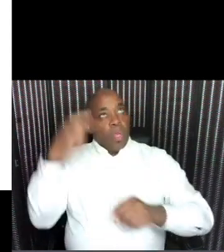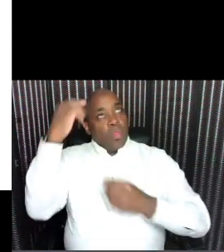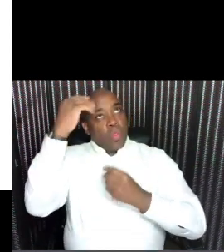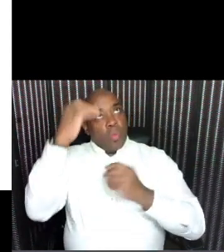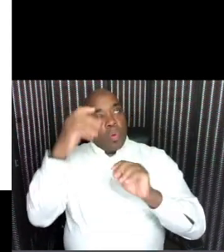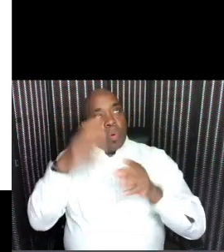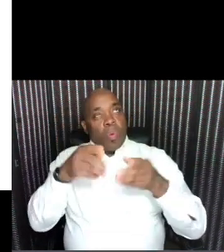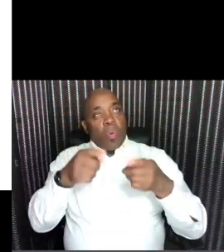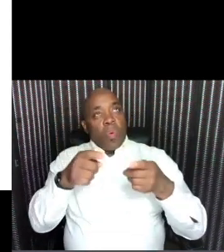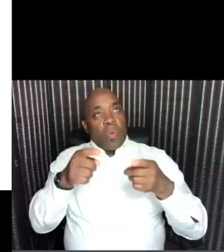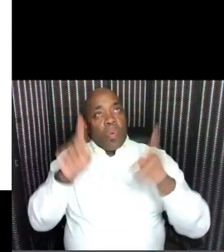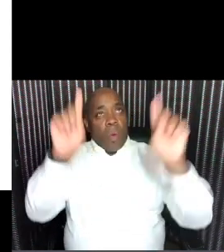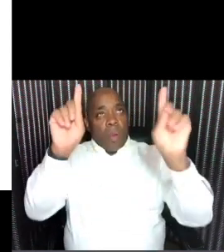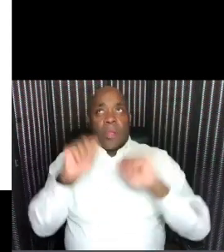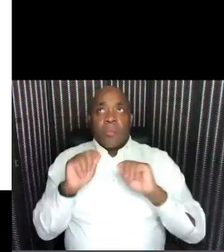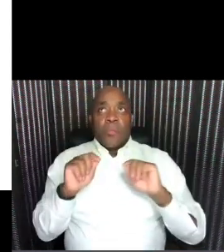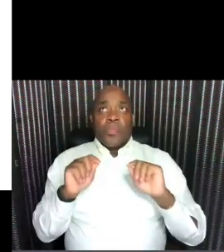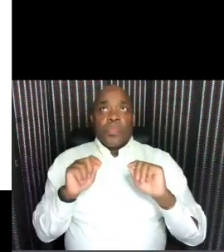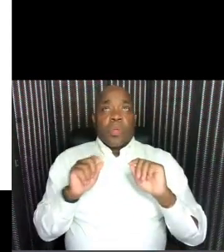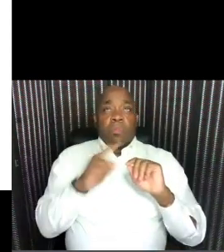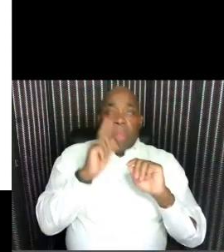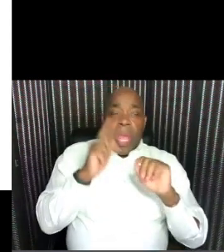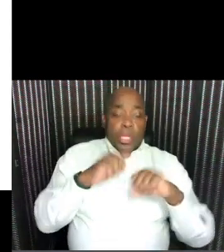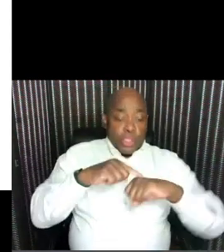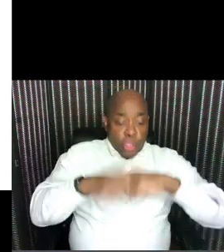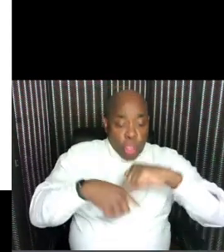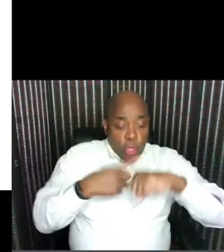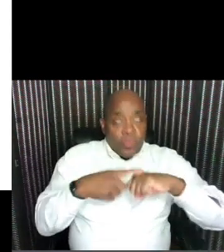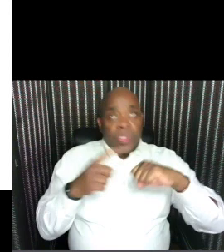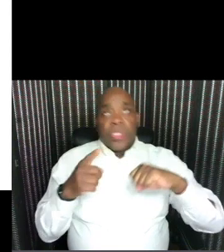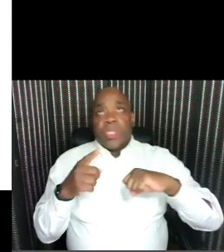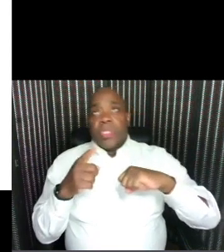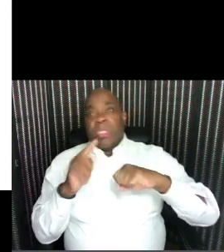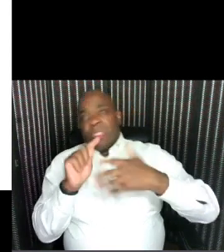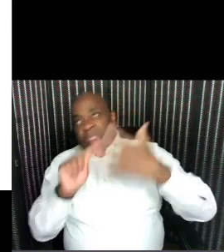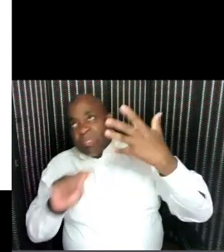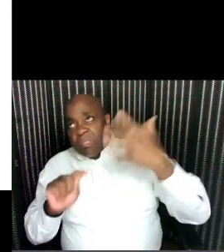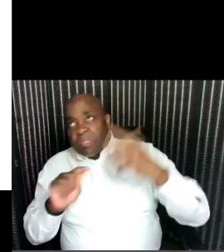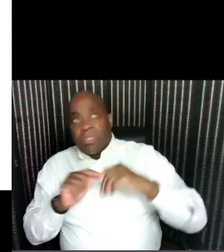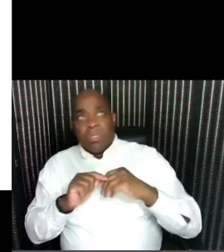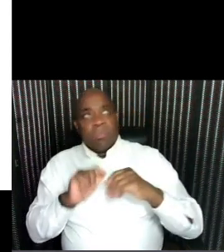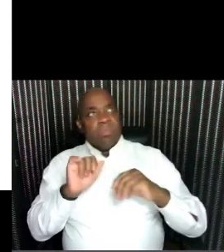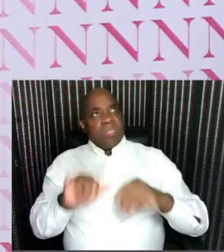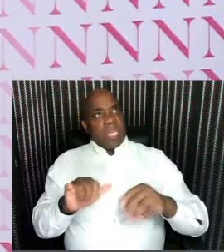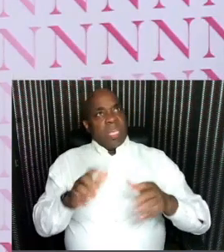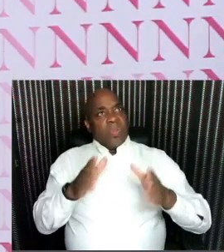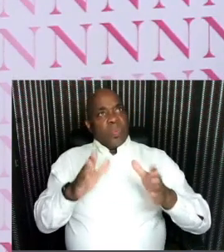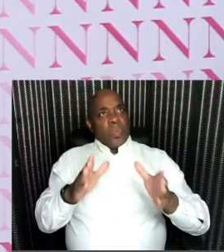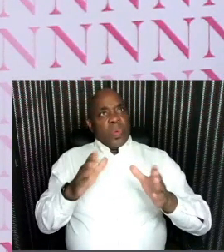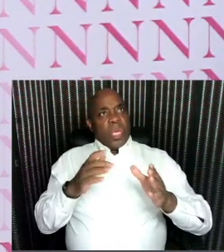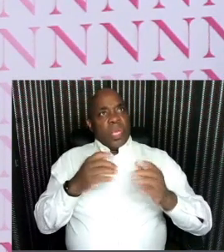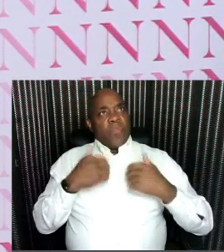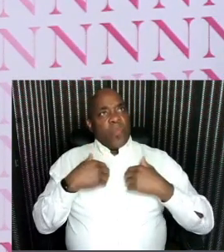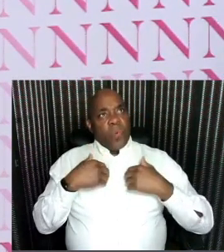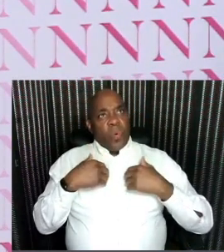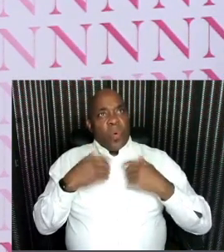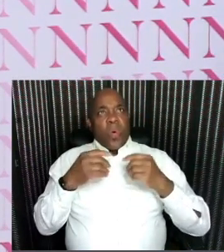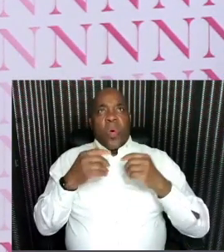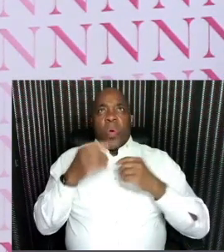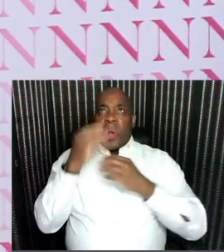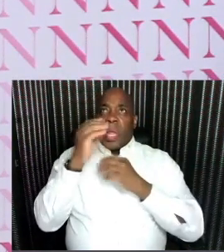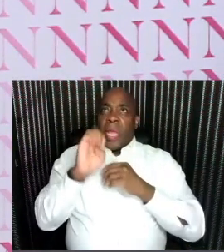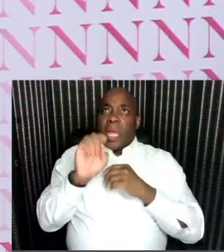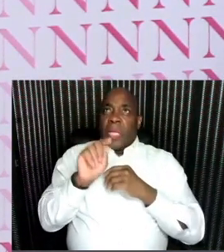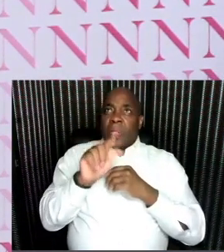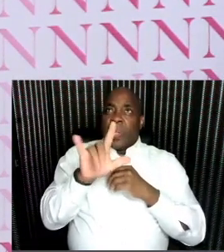and geographies, or mapping big, really is a way for me to think about a kind of epistemological ecology that is dedicated to trying to understanding